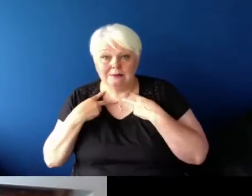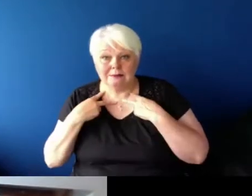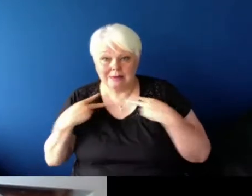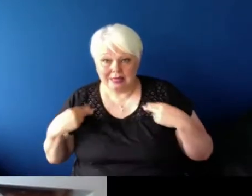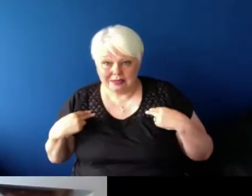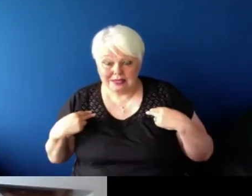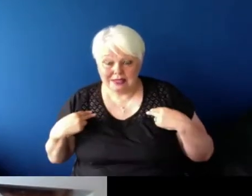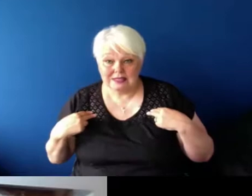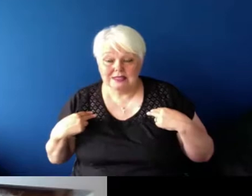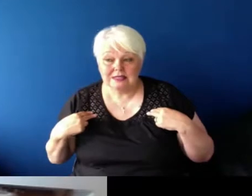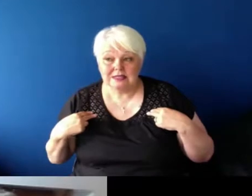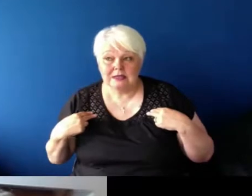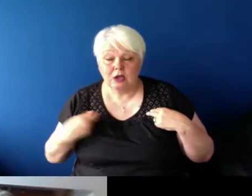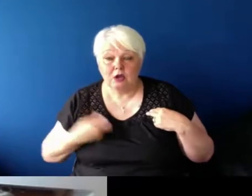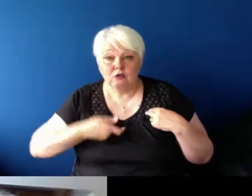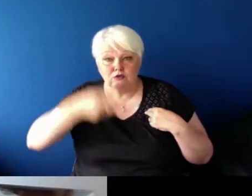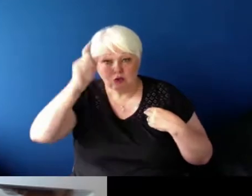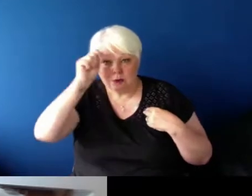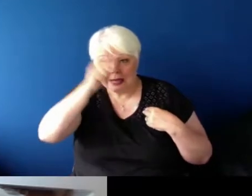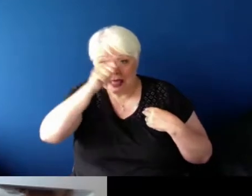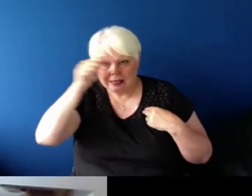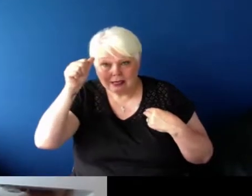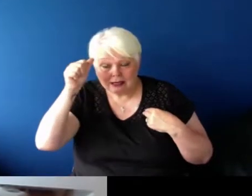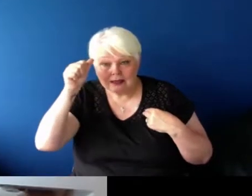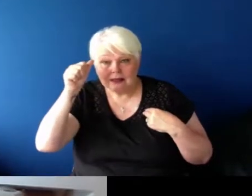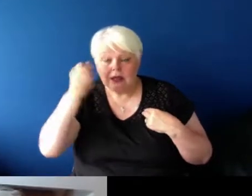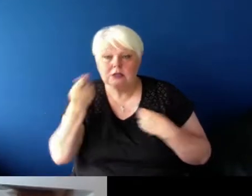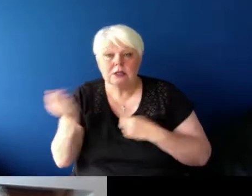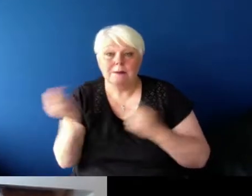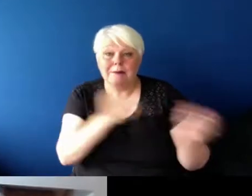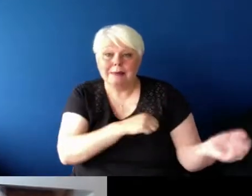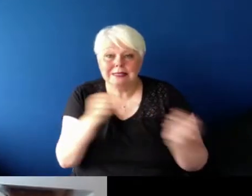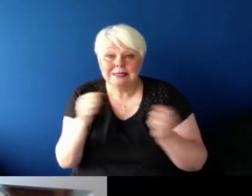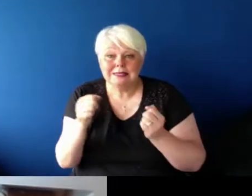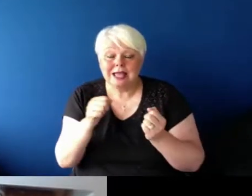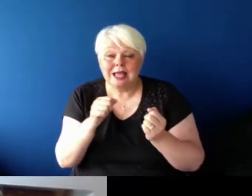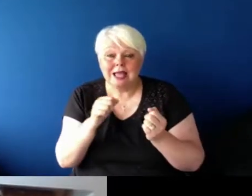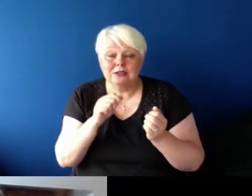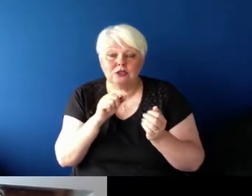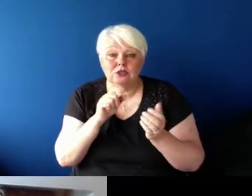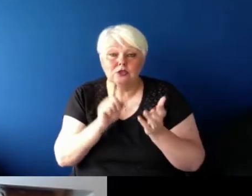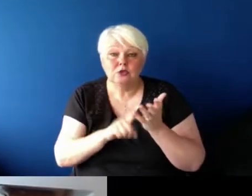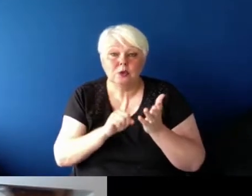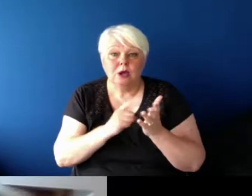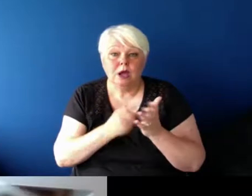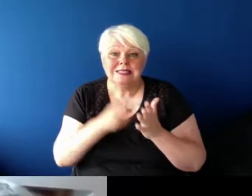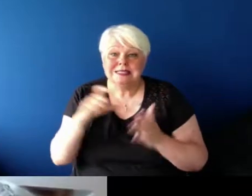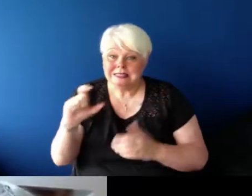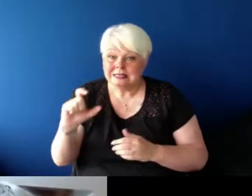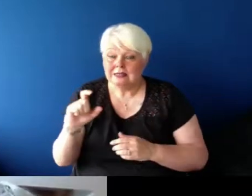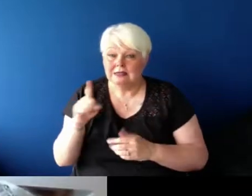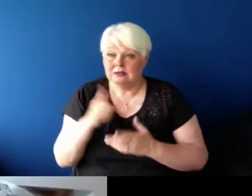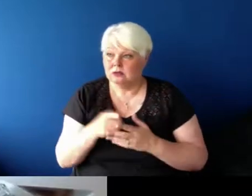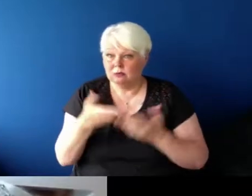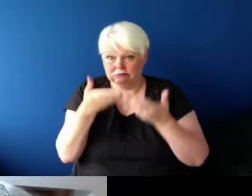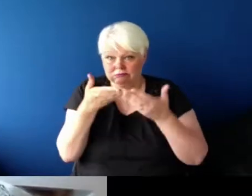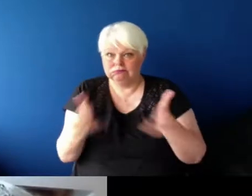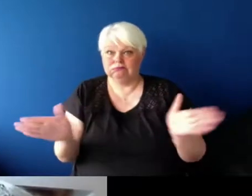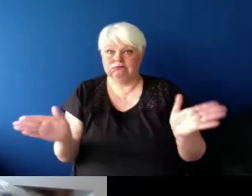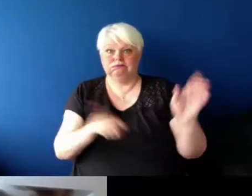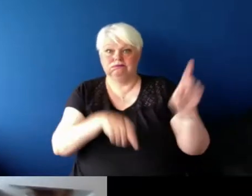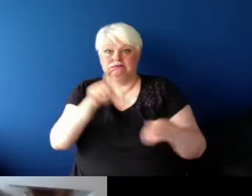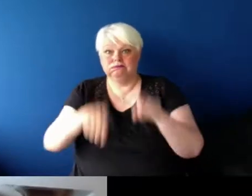Roman Catholic, actually, as well, and some Baptist and URC. So there was a wide range of both people